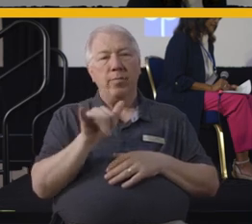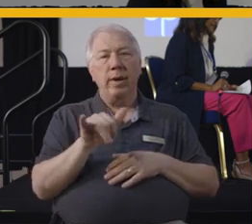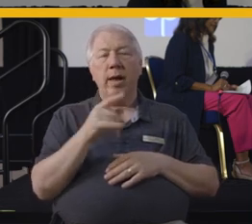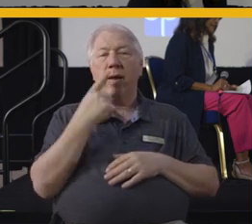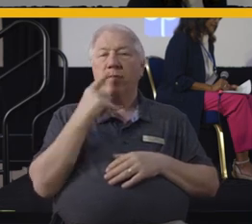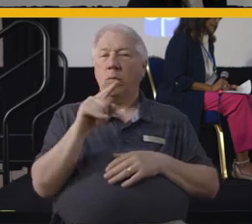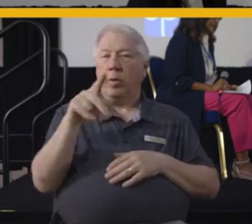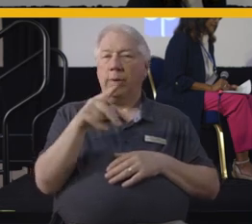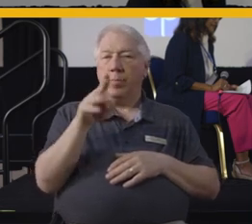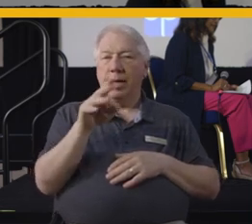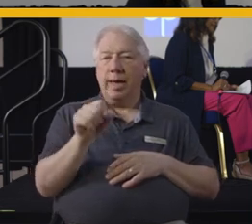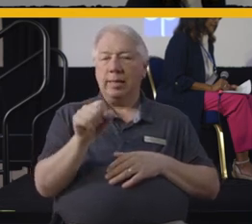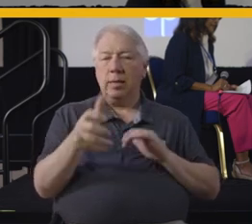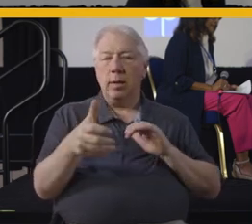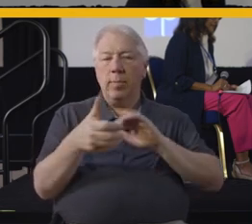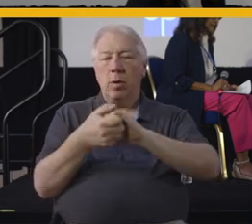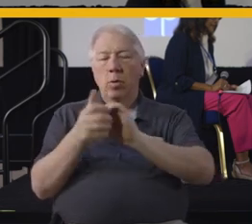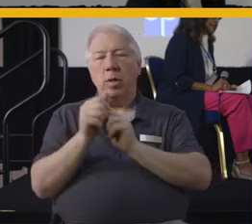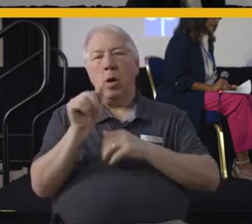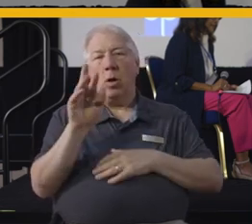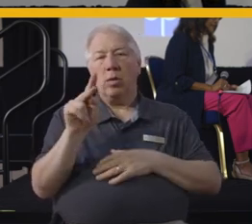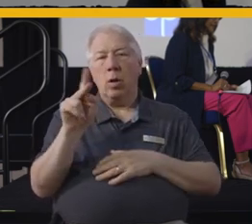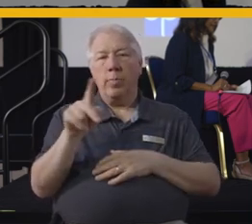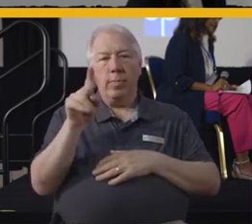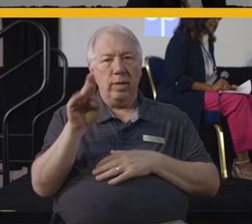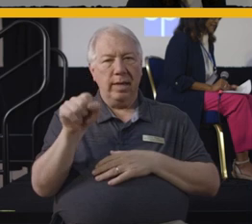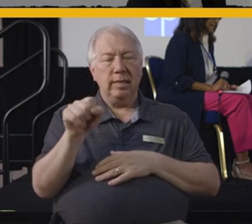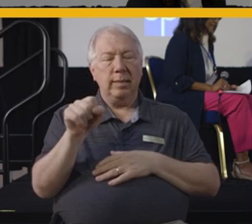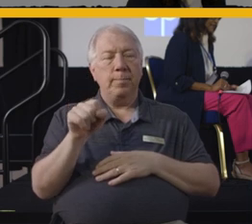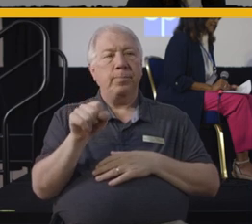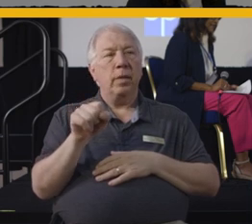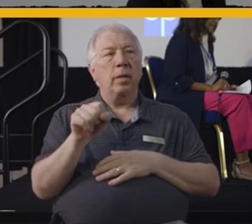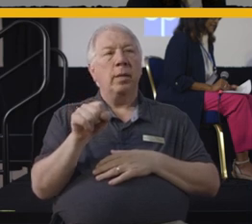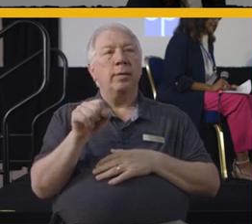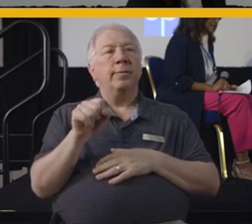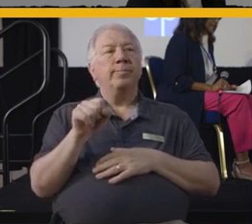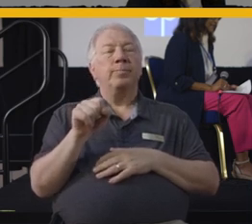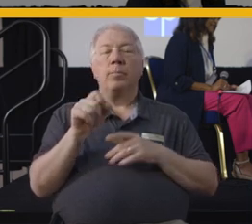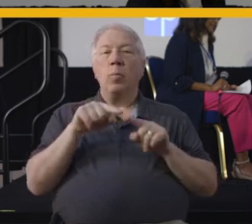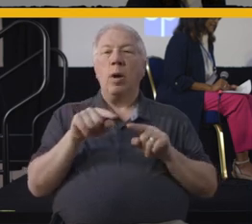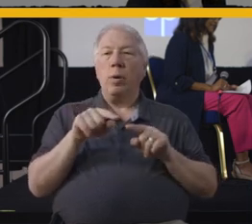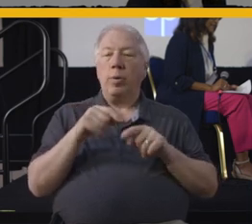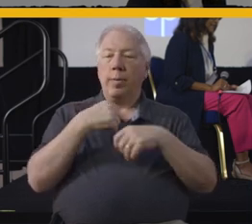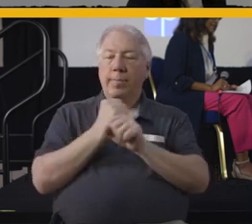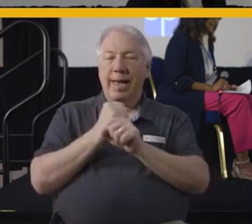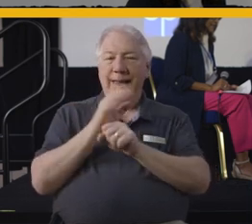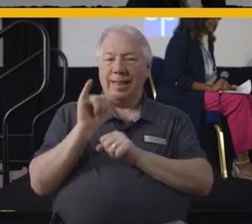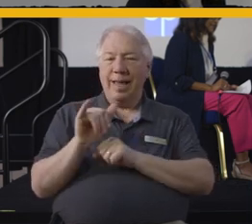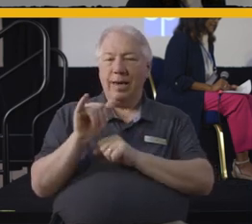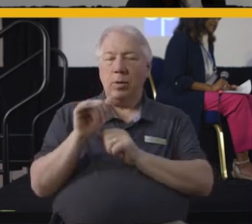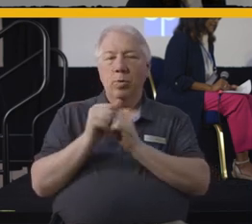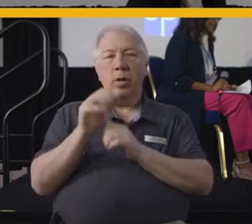for PBS and partnered with Arkansas PBS at that time. And while we were creating that documentary with Bill